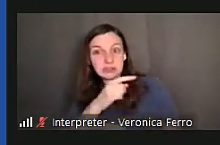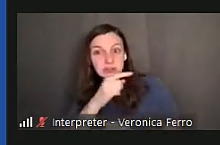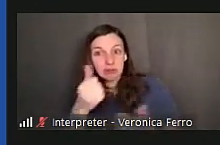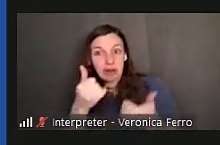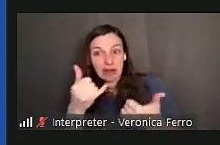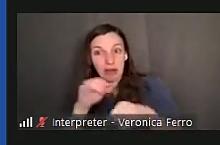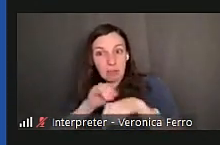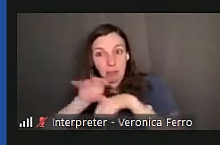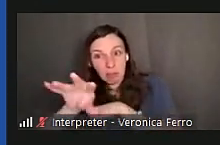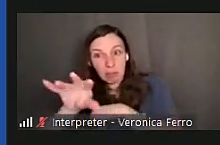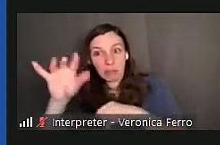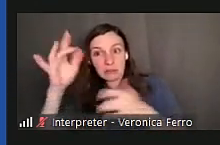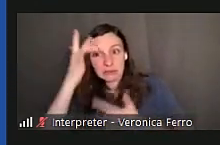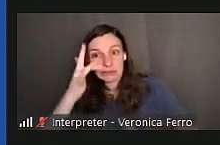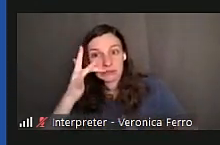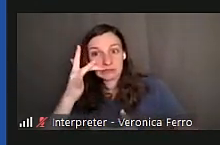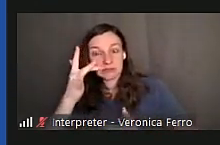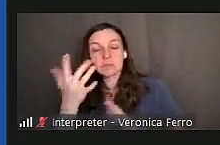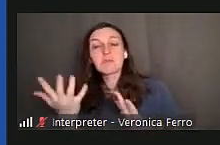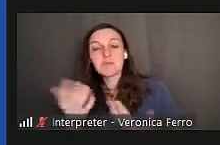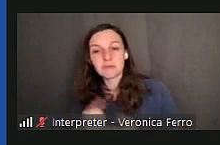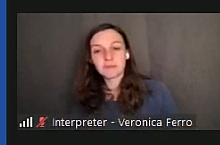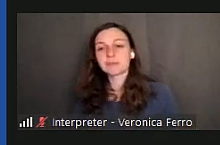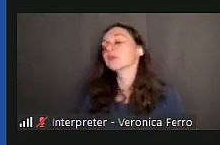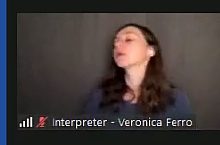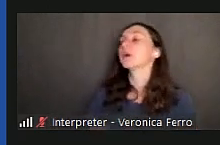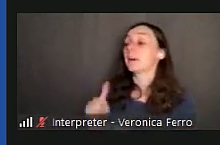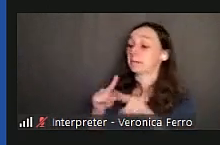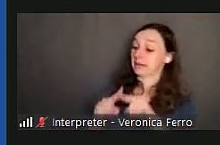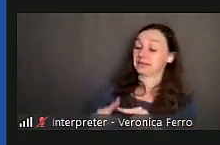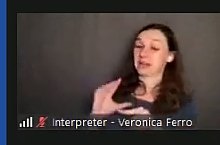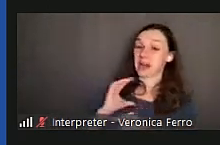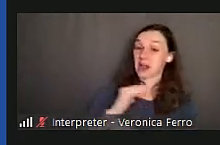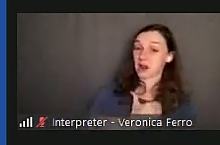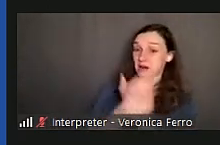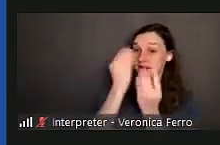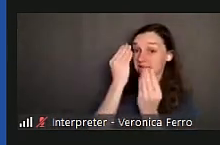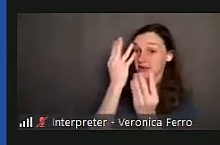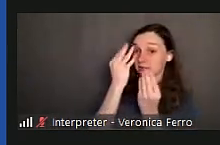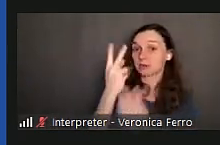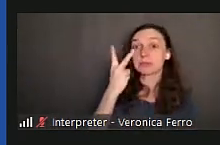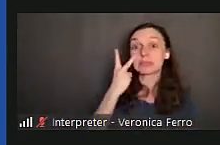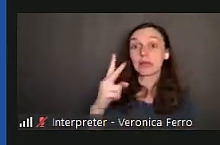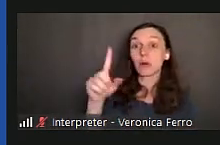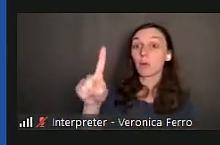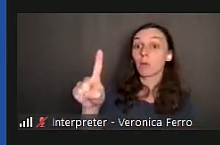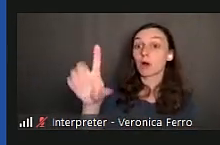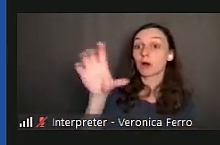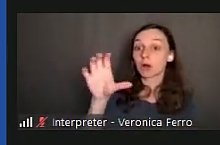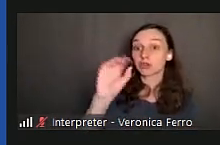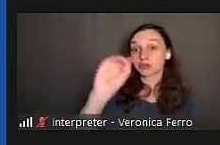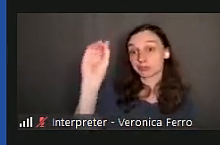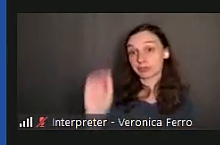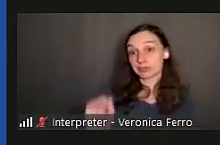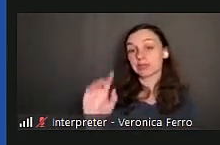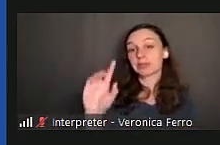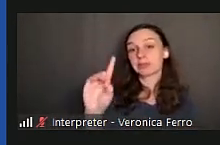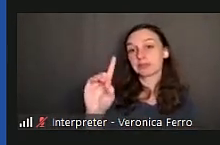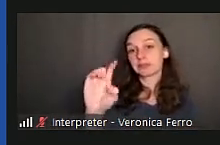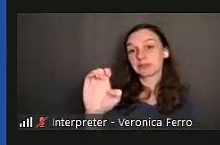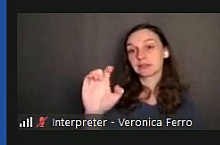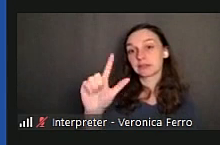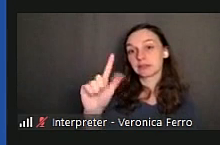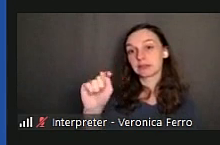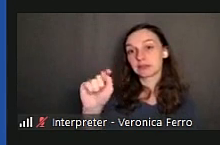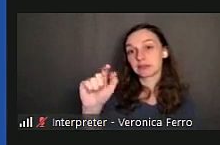Yes, based on our Sentinel laboratory surveillance work, we are seeing 100% of the Delta variant or Delta variant